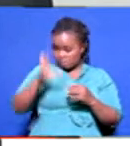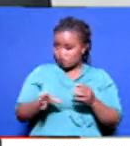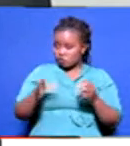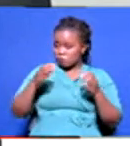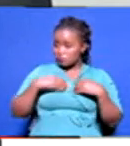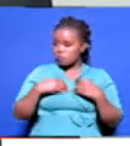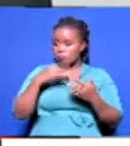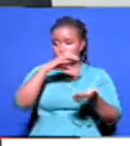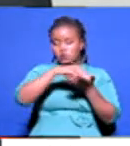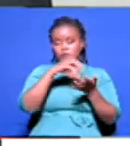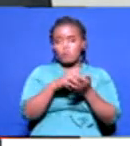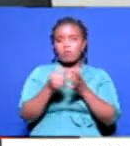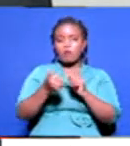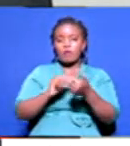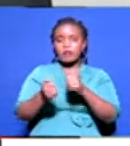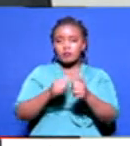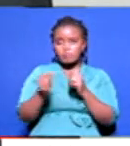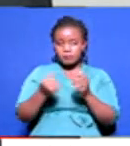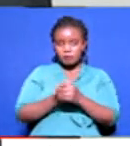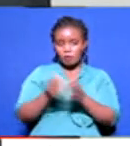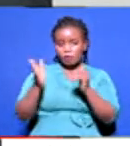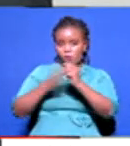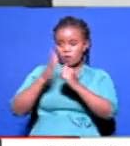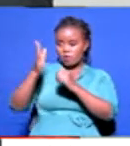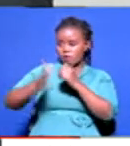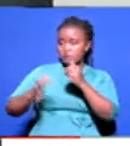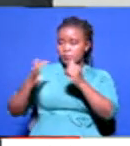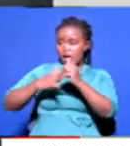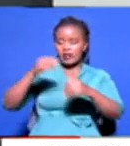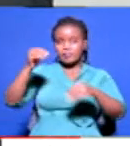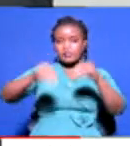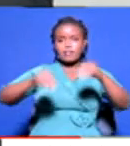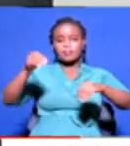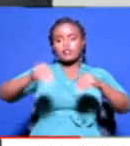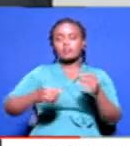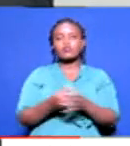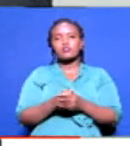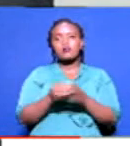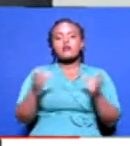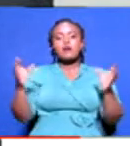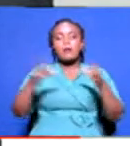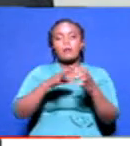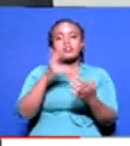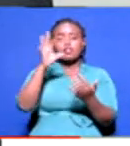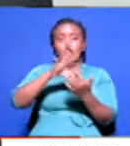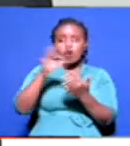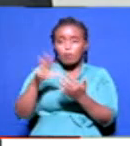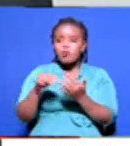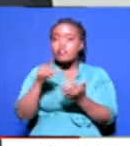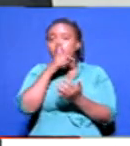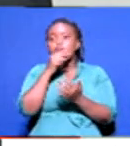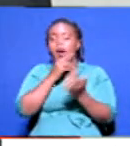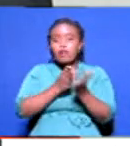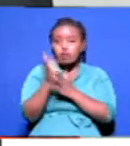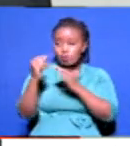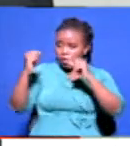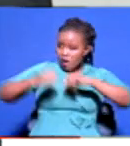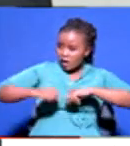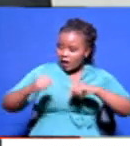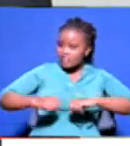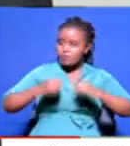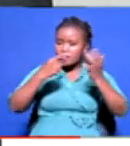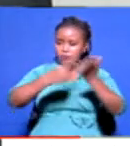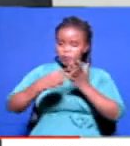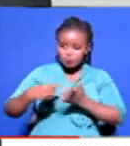gubernatorial contest in August 9th general election. The party nominated Malombe through a consensus process that it says has taken over